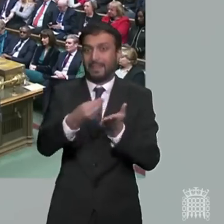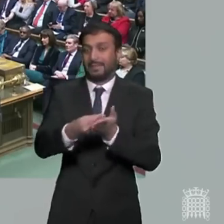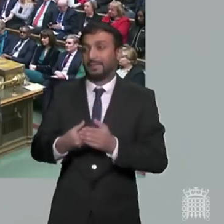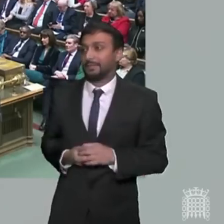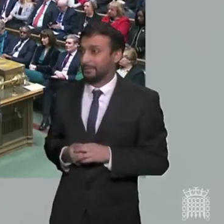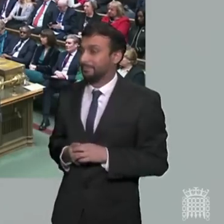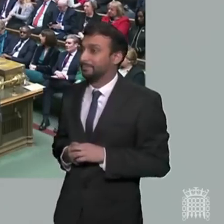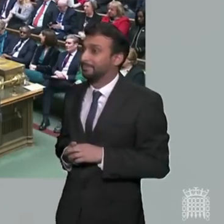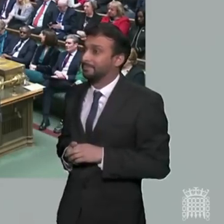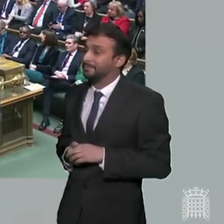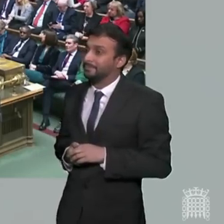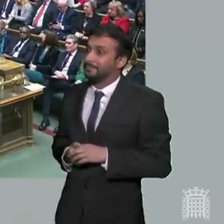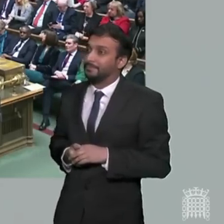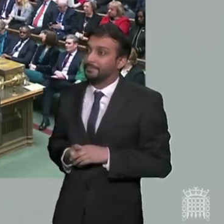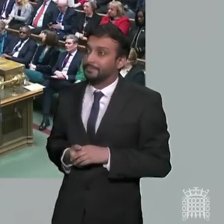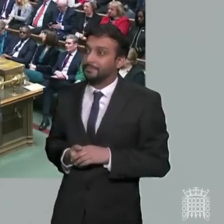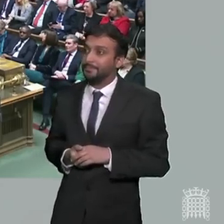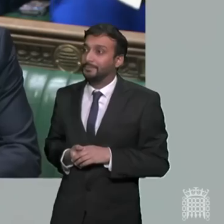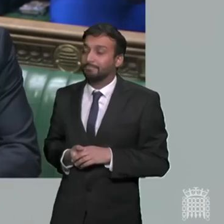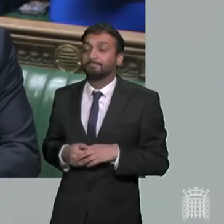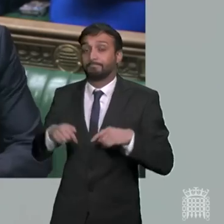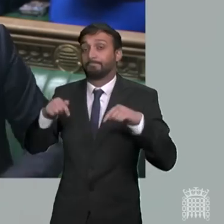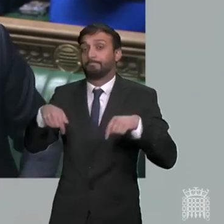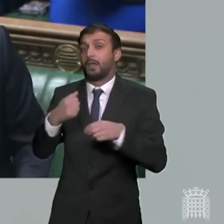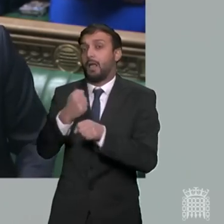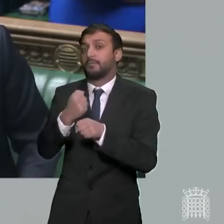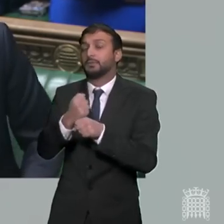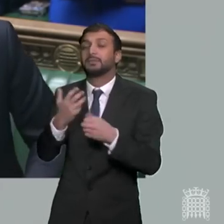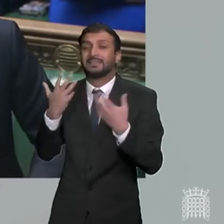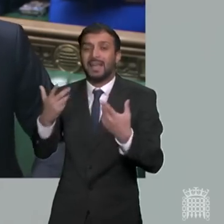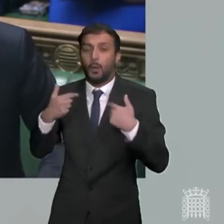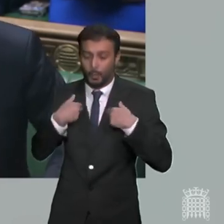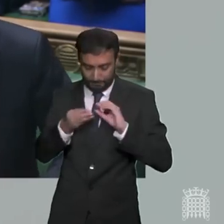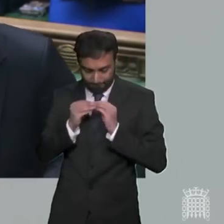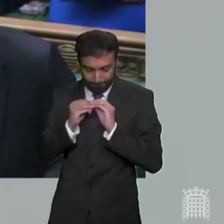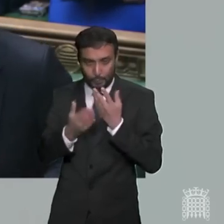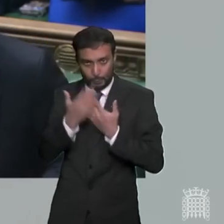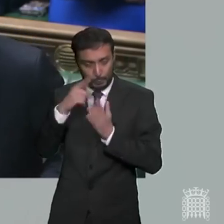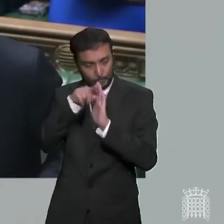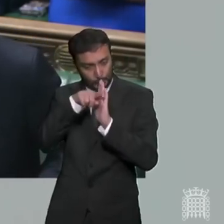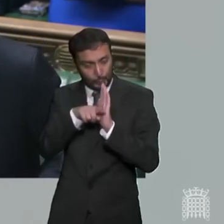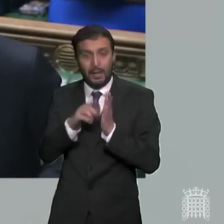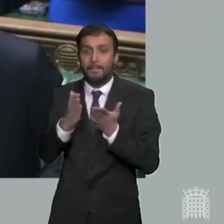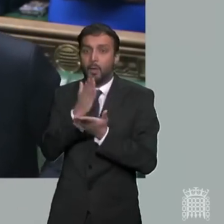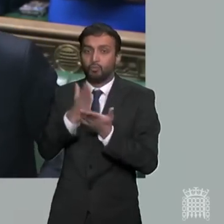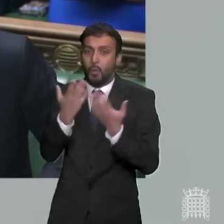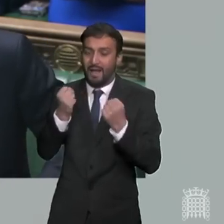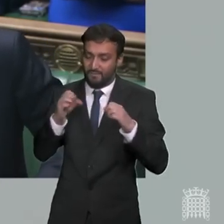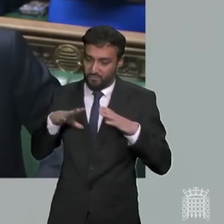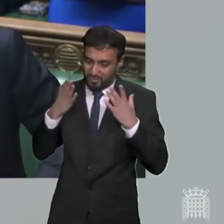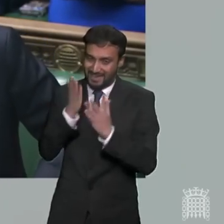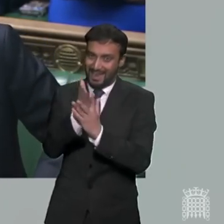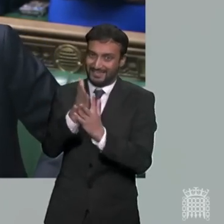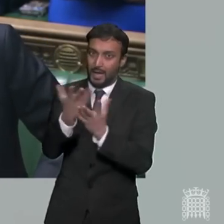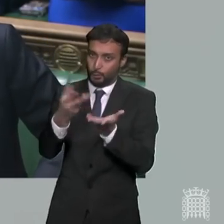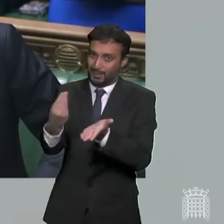Well, Mr. Speaker, this government is indeed legislating to safeguard access to cash, and that's what the Financial Services and Markets Bill